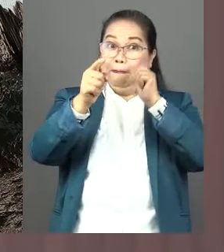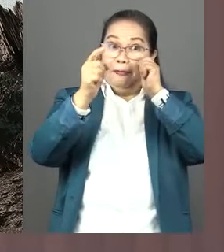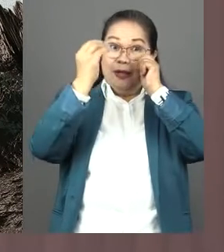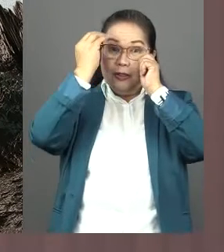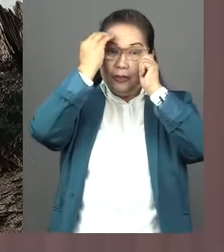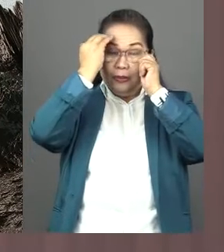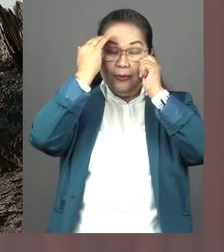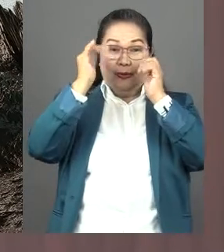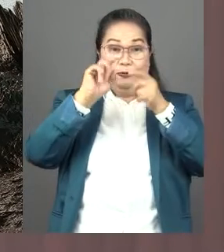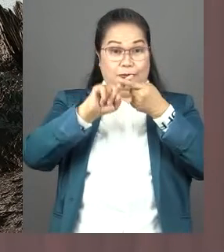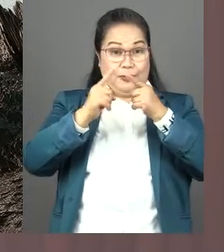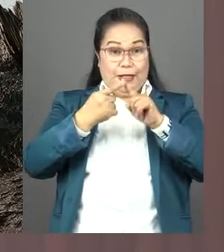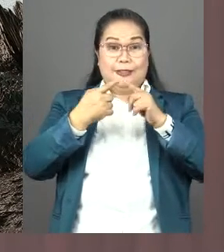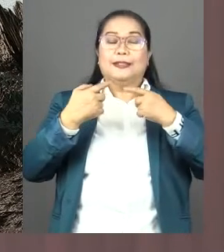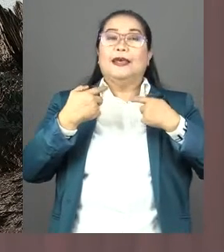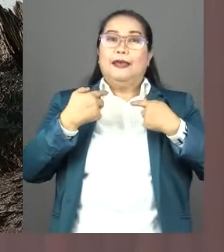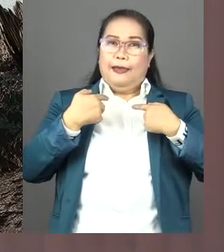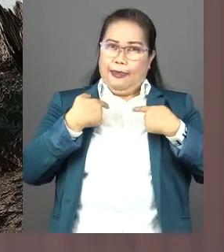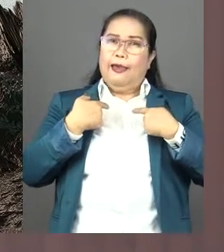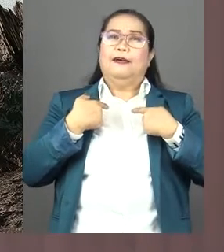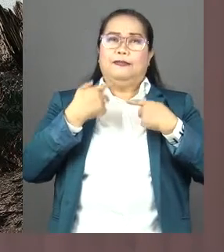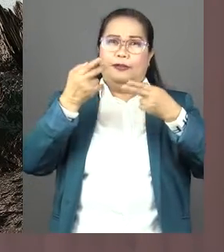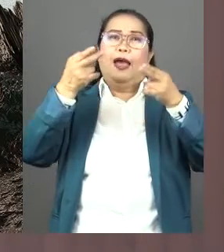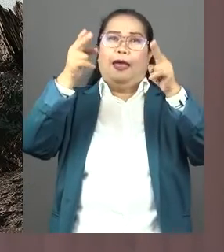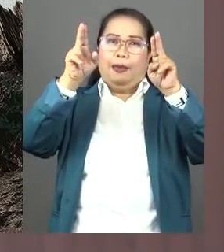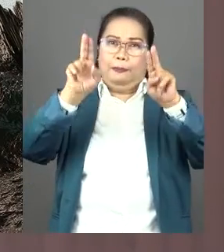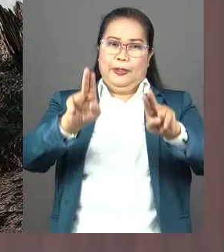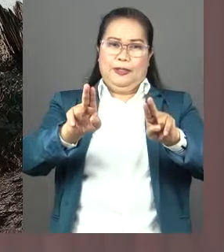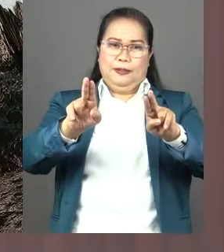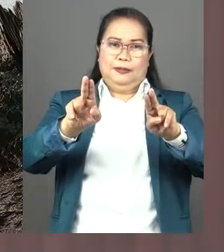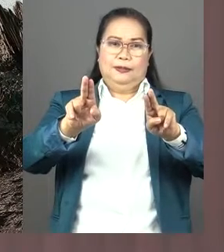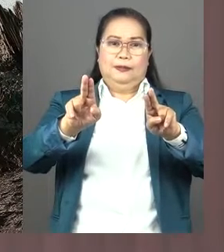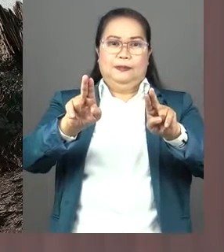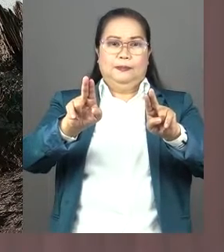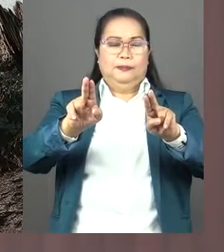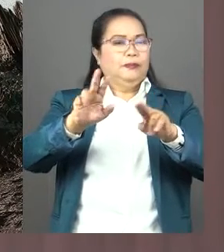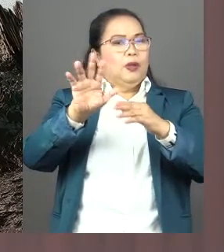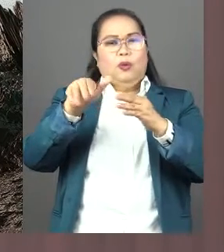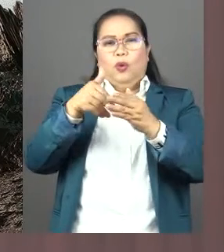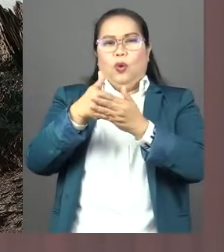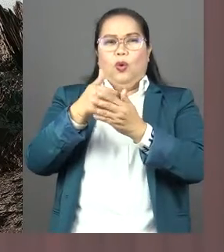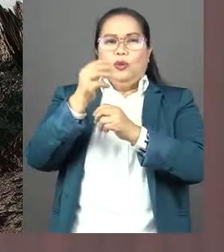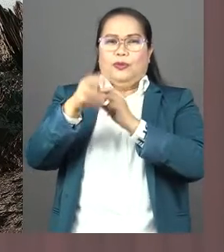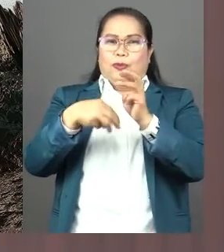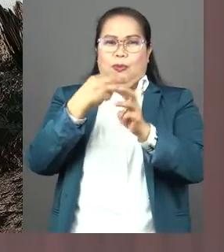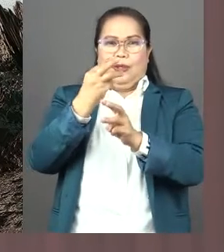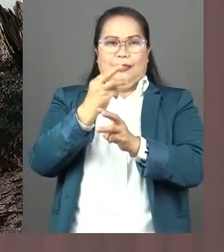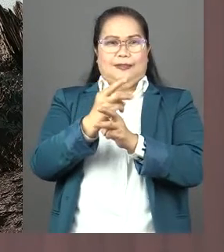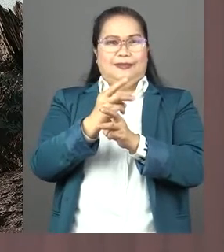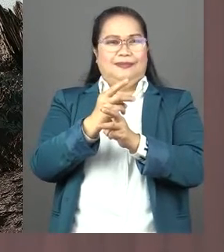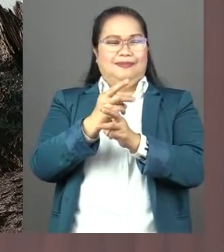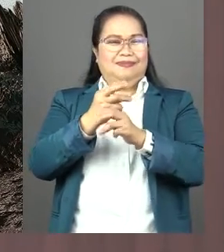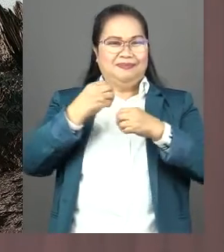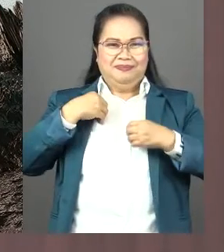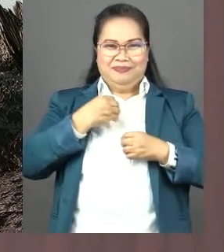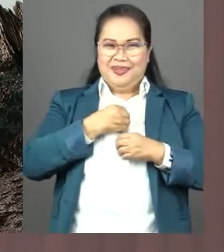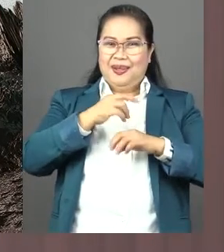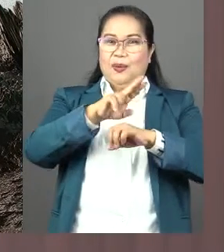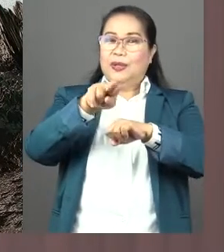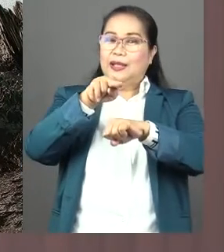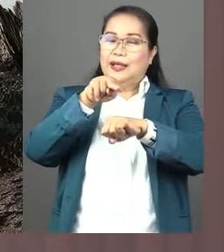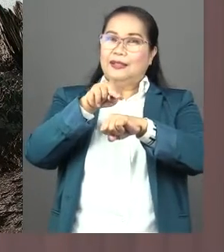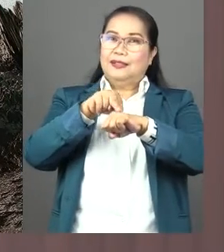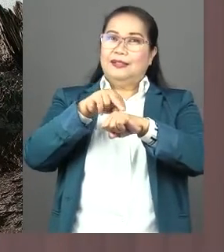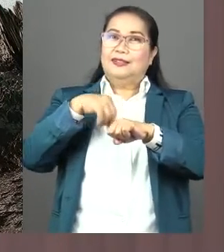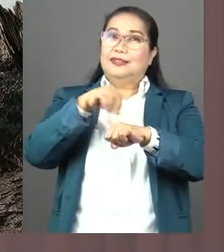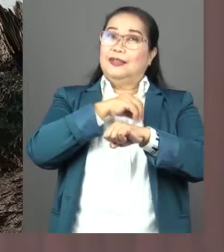friends, that there are such things happening all over the world, in our nation,